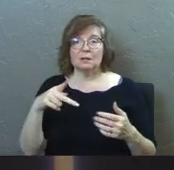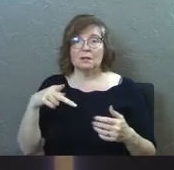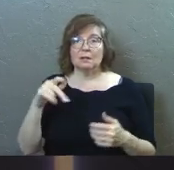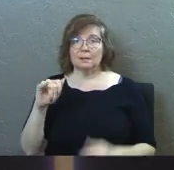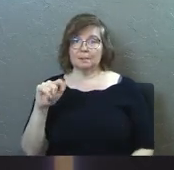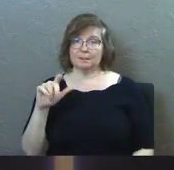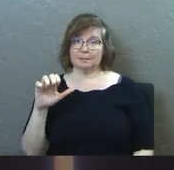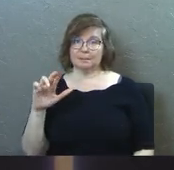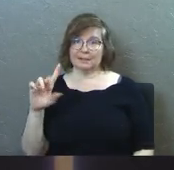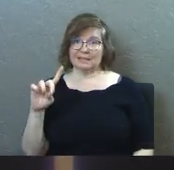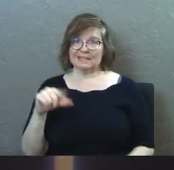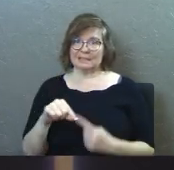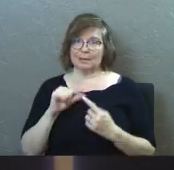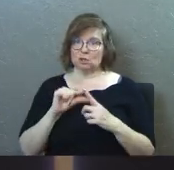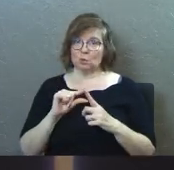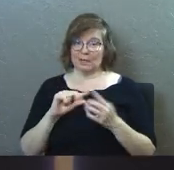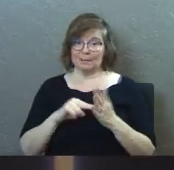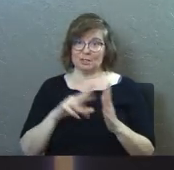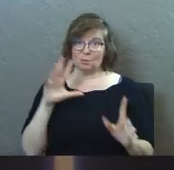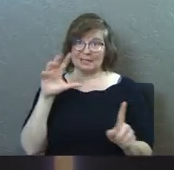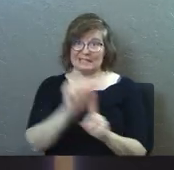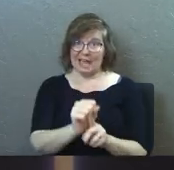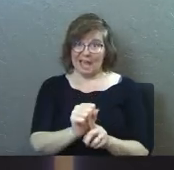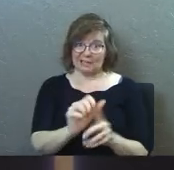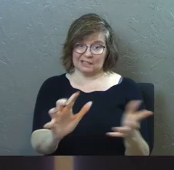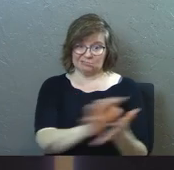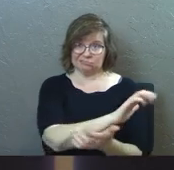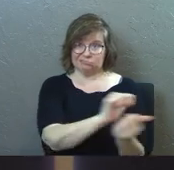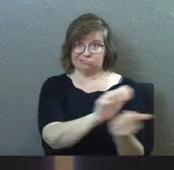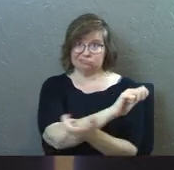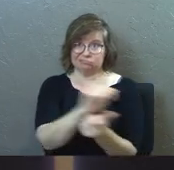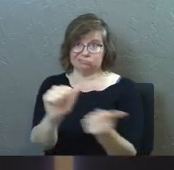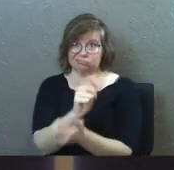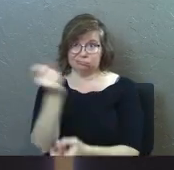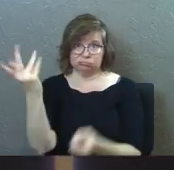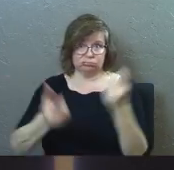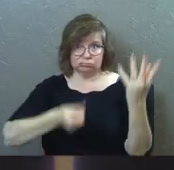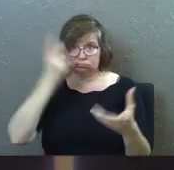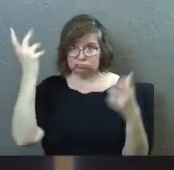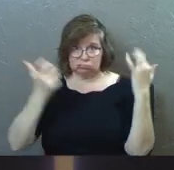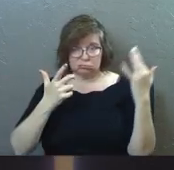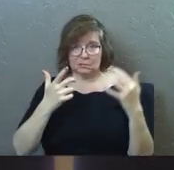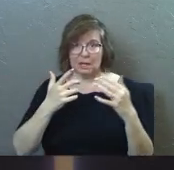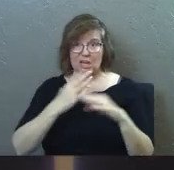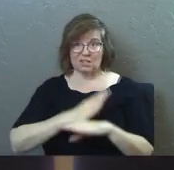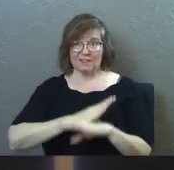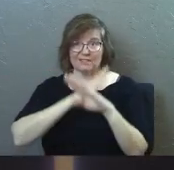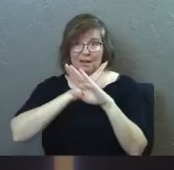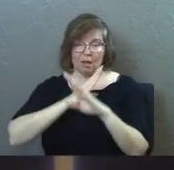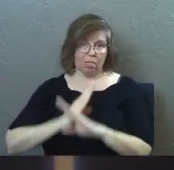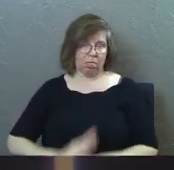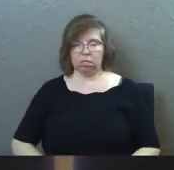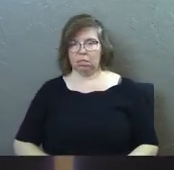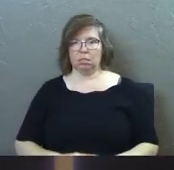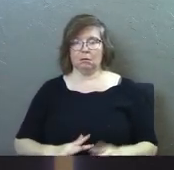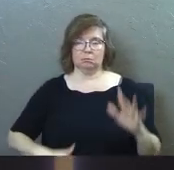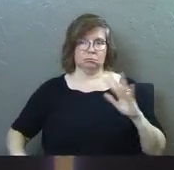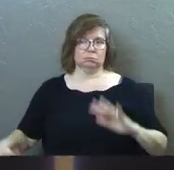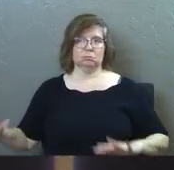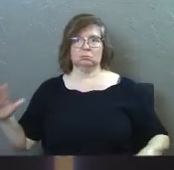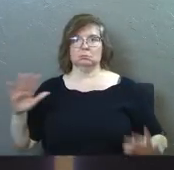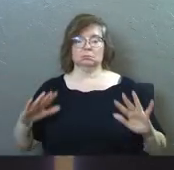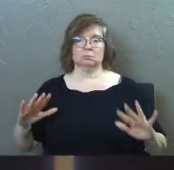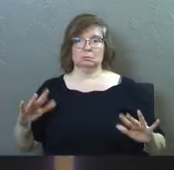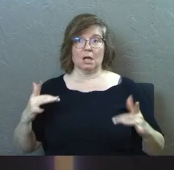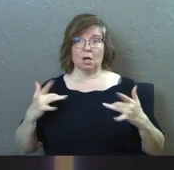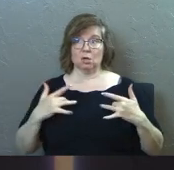Pillaged is a special word. Pillaged means you've been attacked. You've been attacked and your defenses have been knocked down.